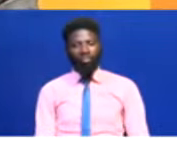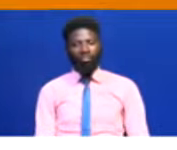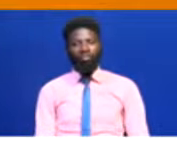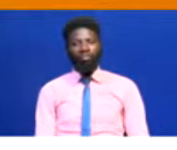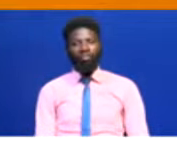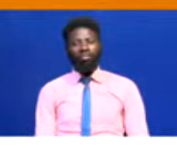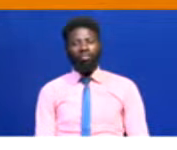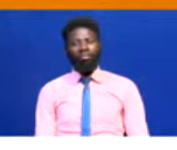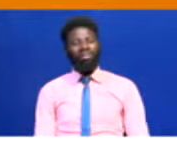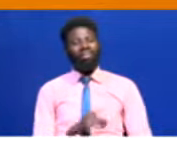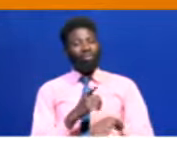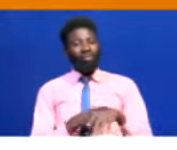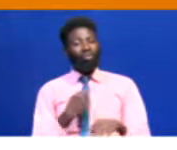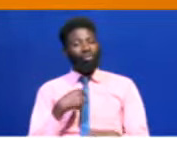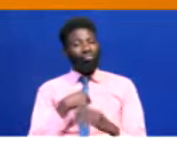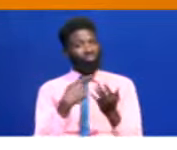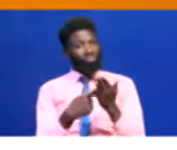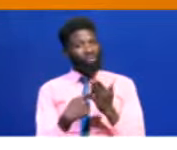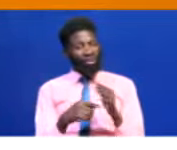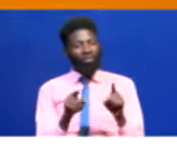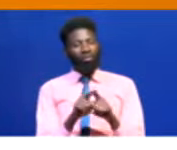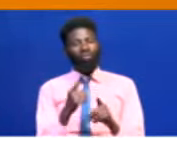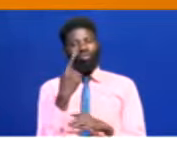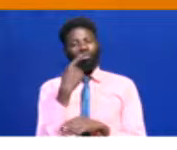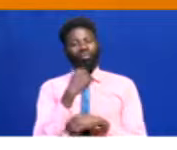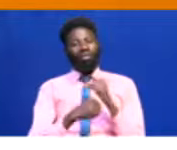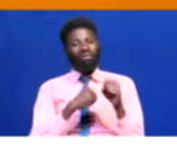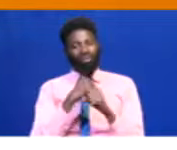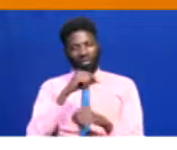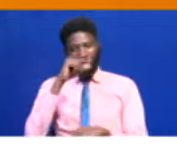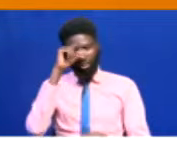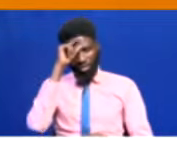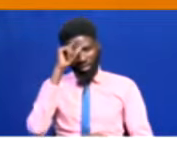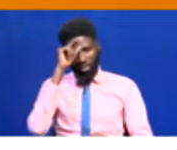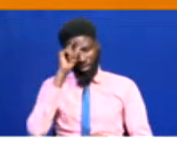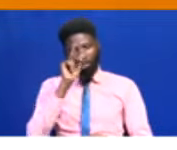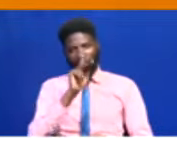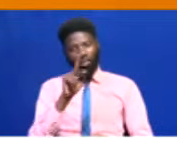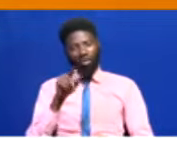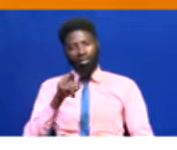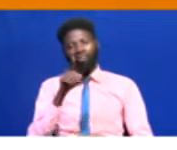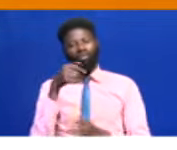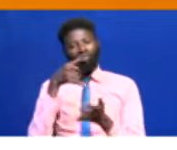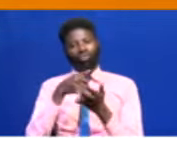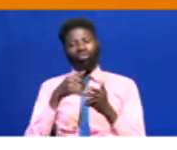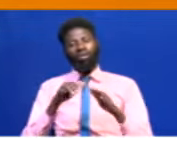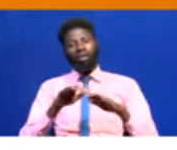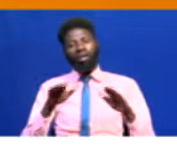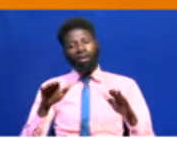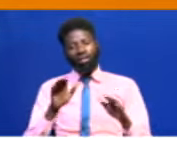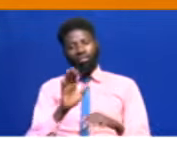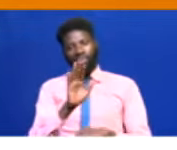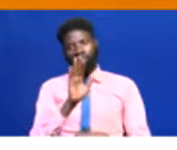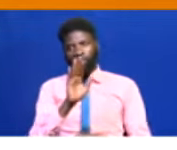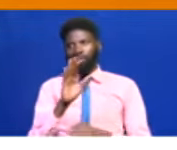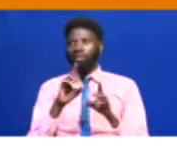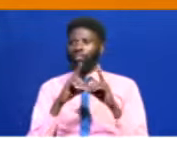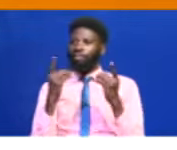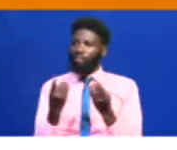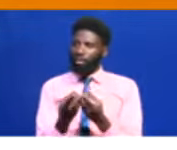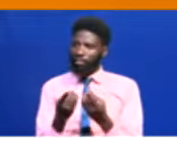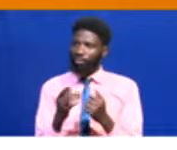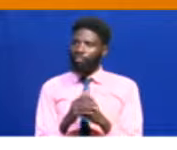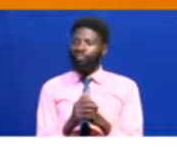as we're having this conversation, we're marking 1 year of the Kenya Kwanza administration, right. And mm-hmm. that you're at the helm at the mm-hmm. lands department, so to